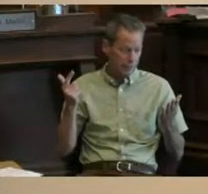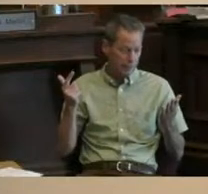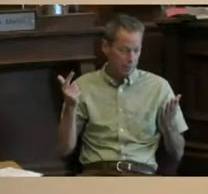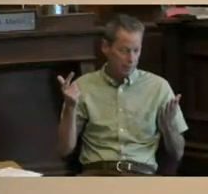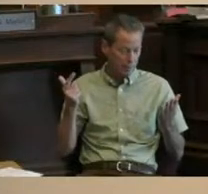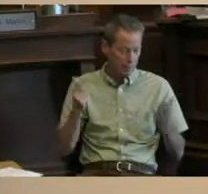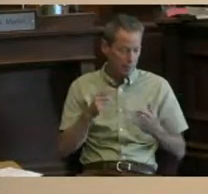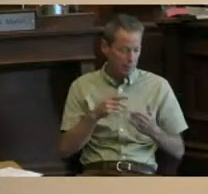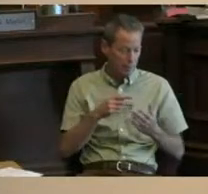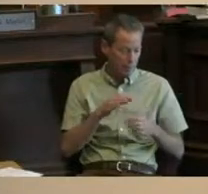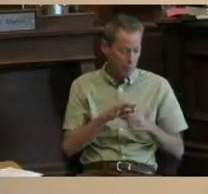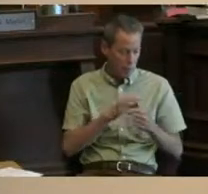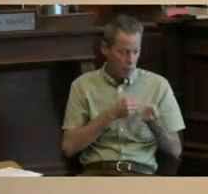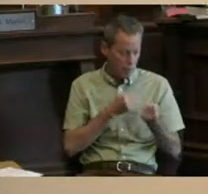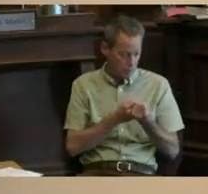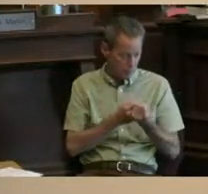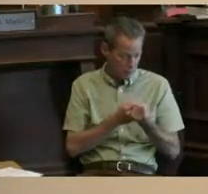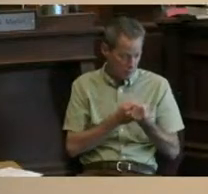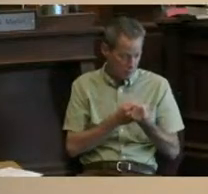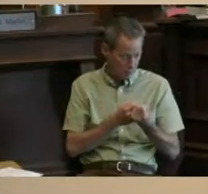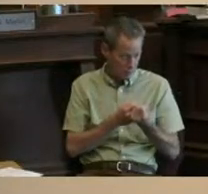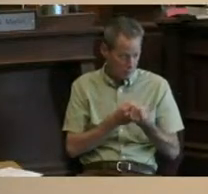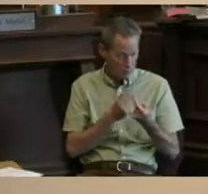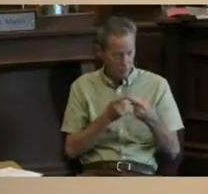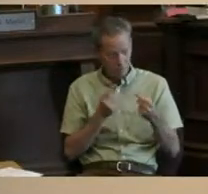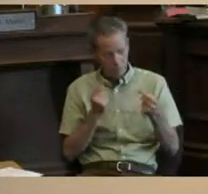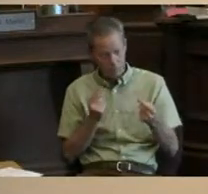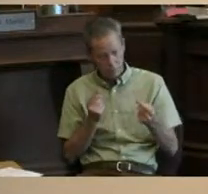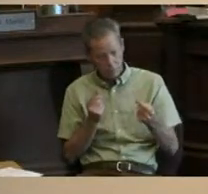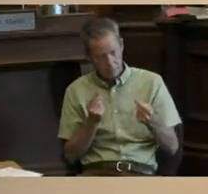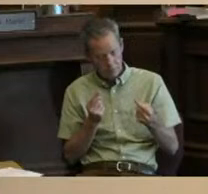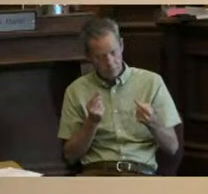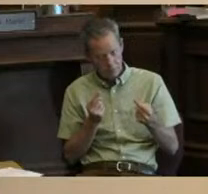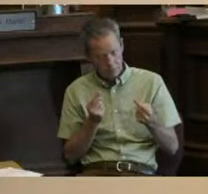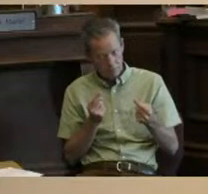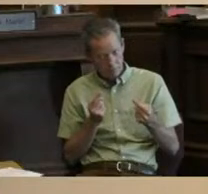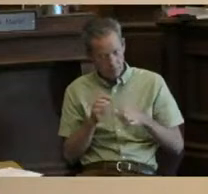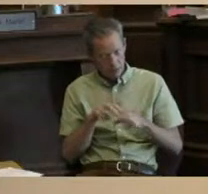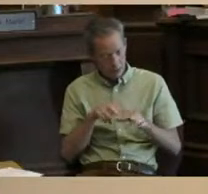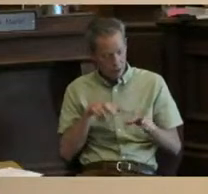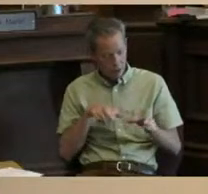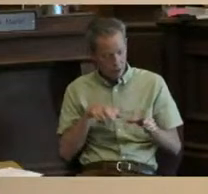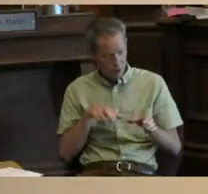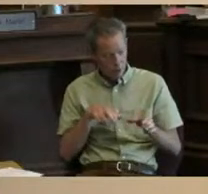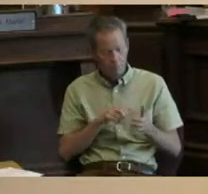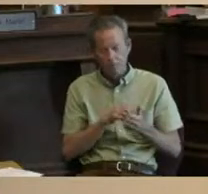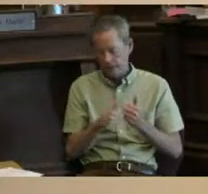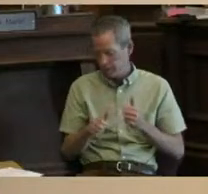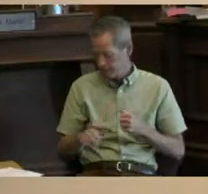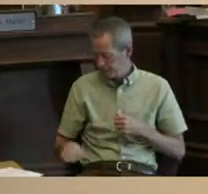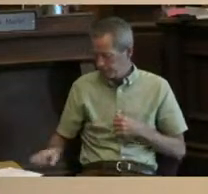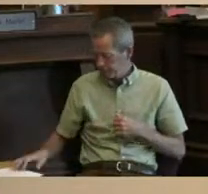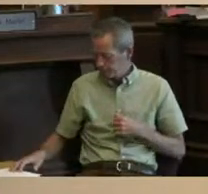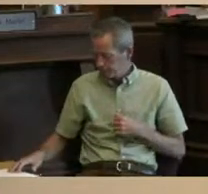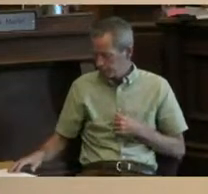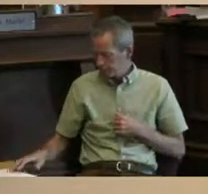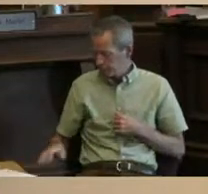and second. Now we vote. All in favor say aye. Aye. Aye. Any opposed? Any abstention? Motion carries.